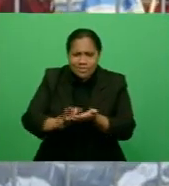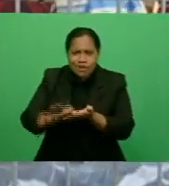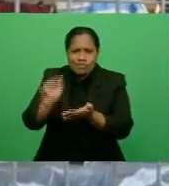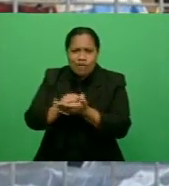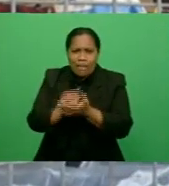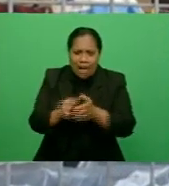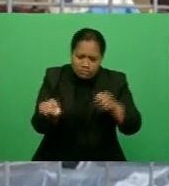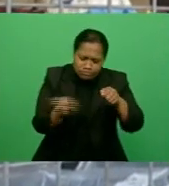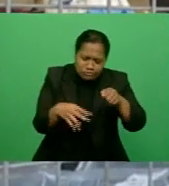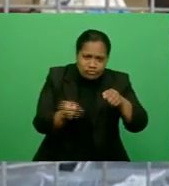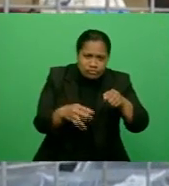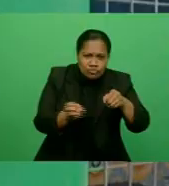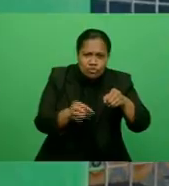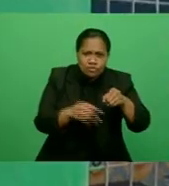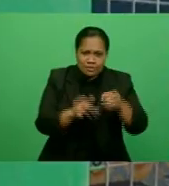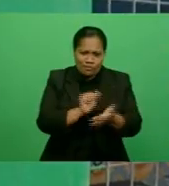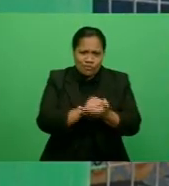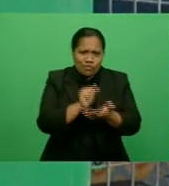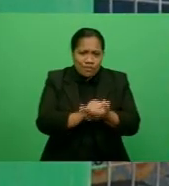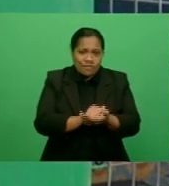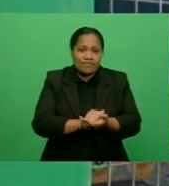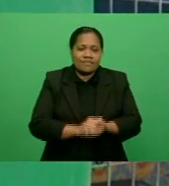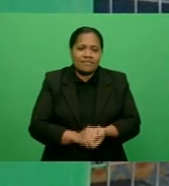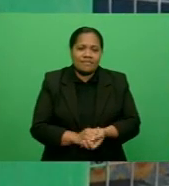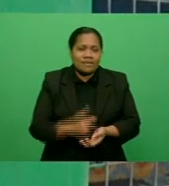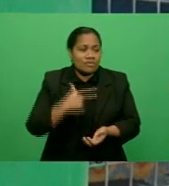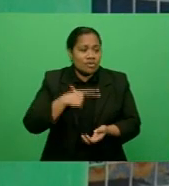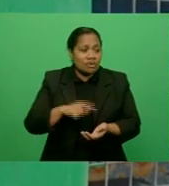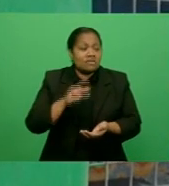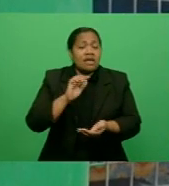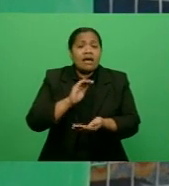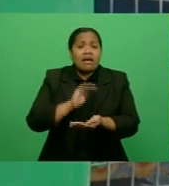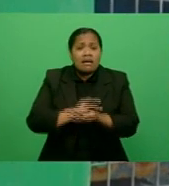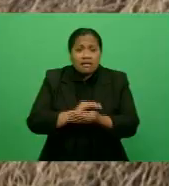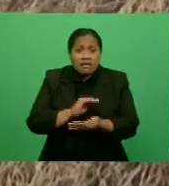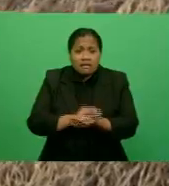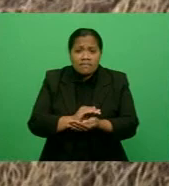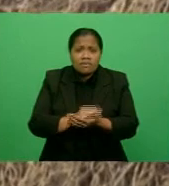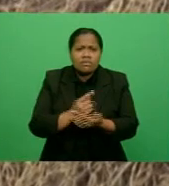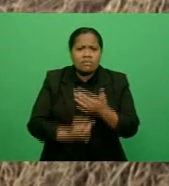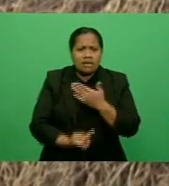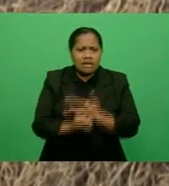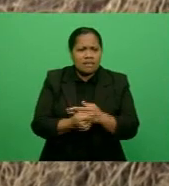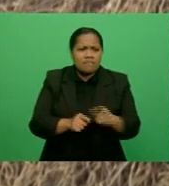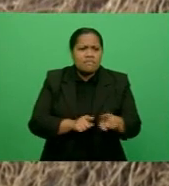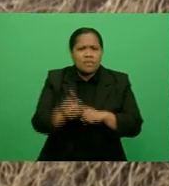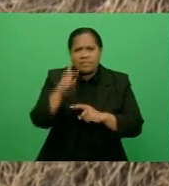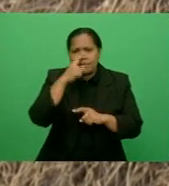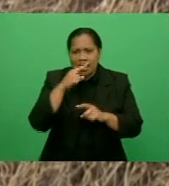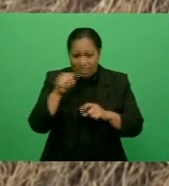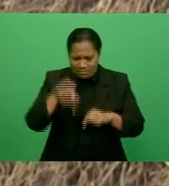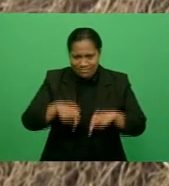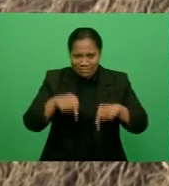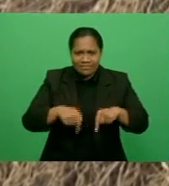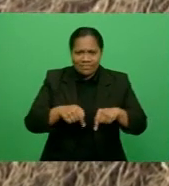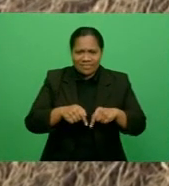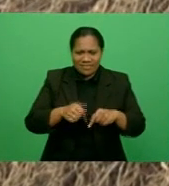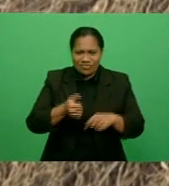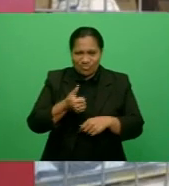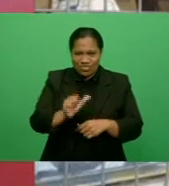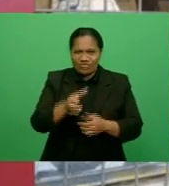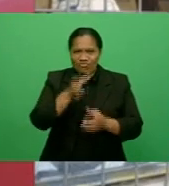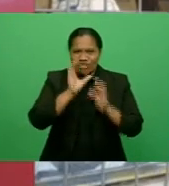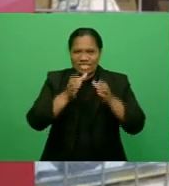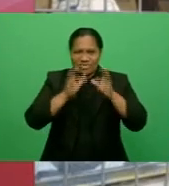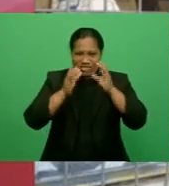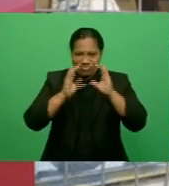it meets the standards. Because kava is consumed as a beverage mostly locally, so for people